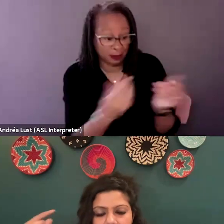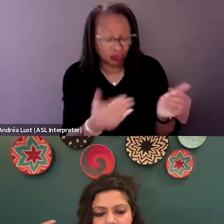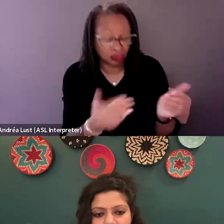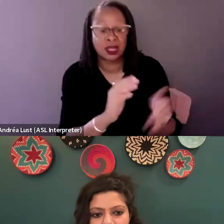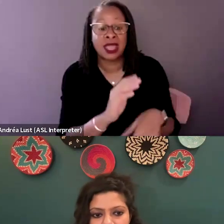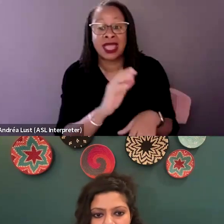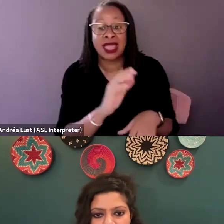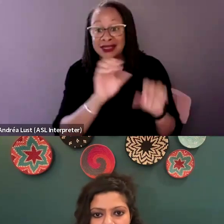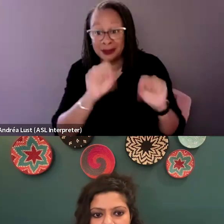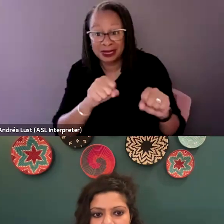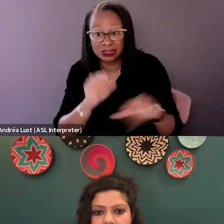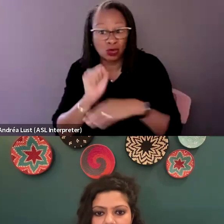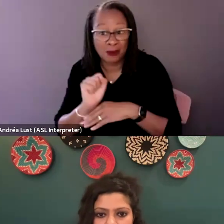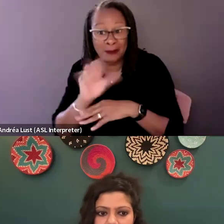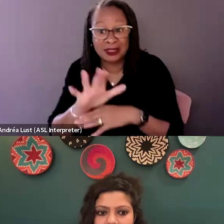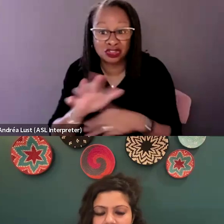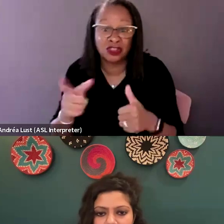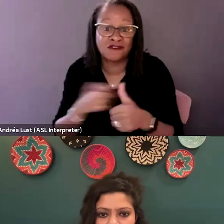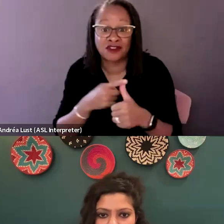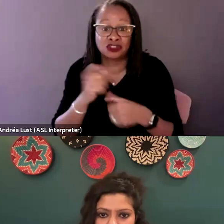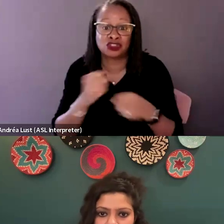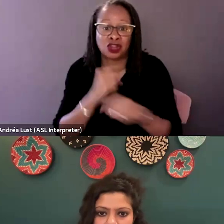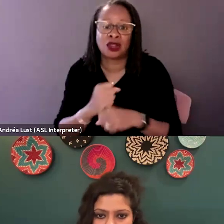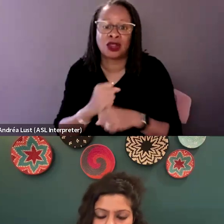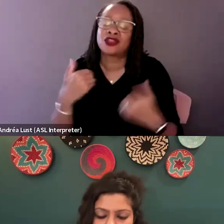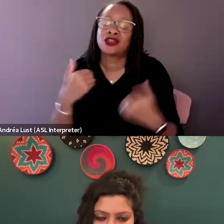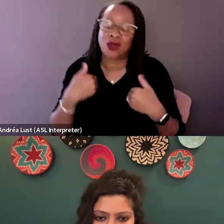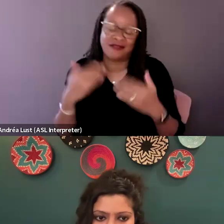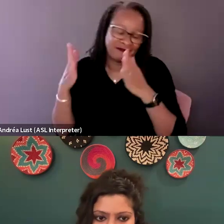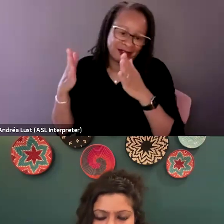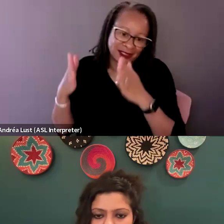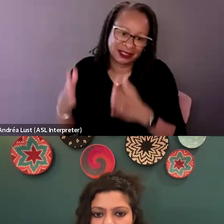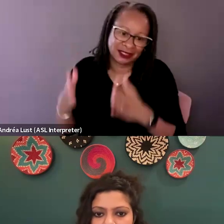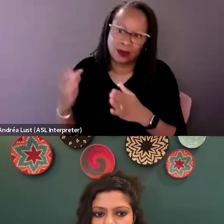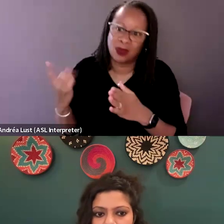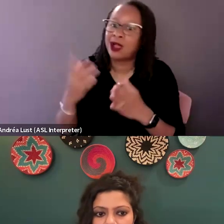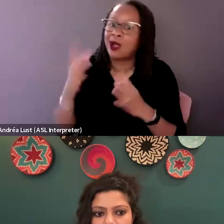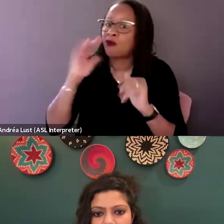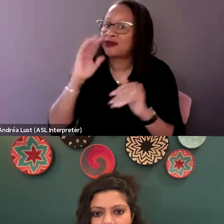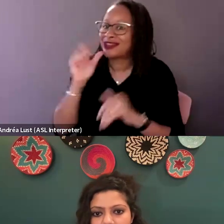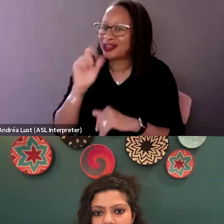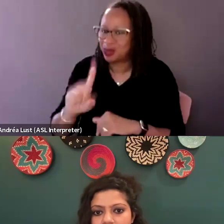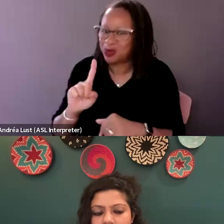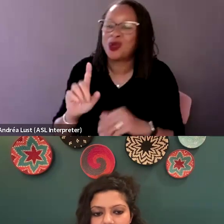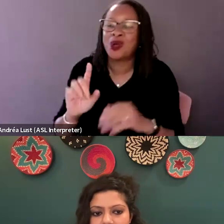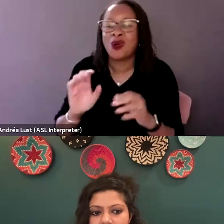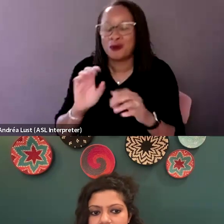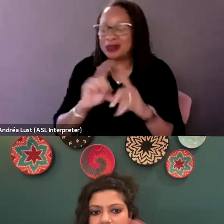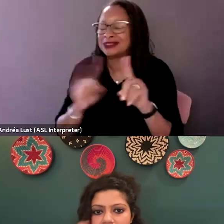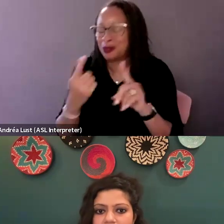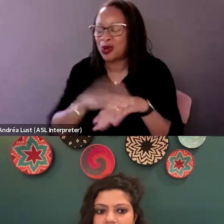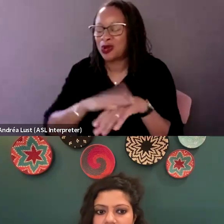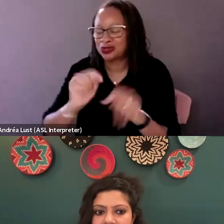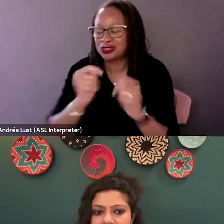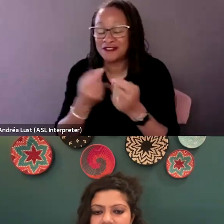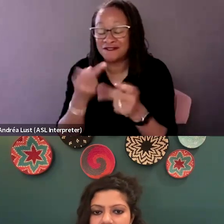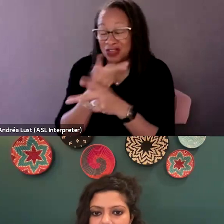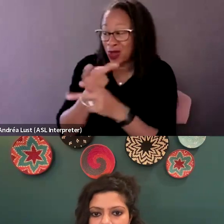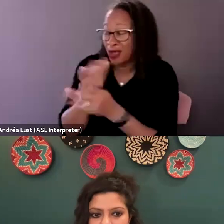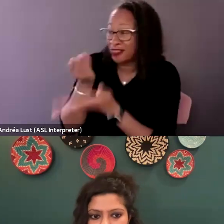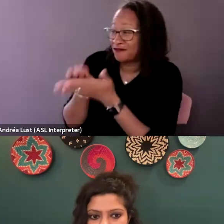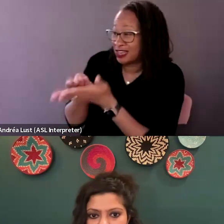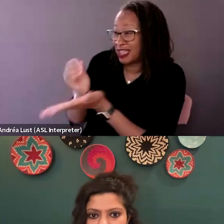feel like the kind of creative kinship that in terms of like who are the people who you feel like you are contemporary to in terms